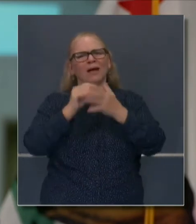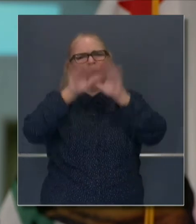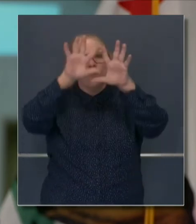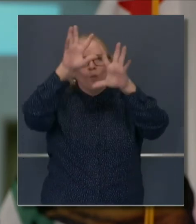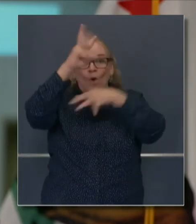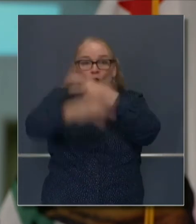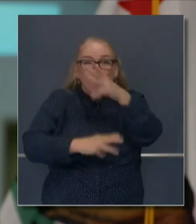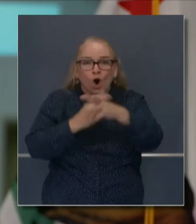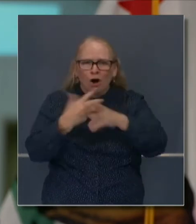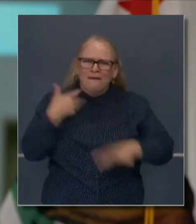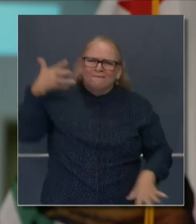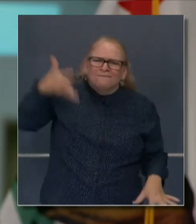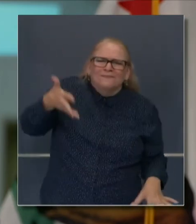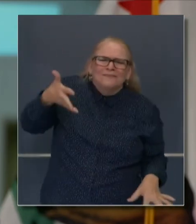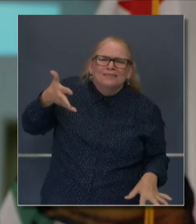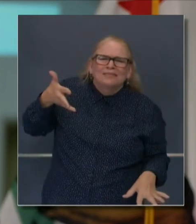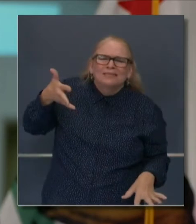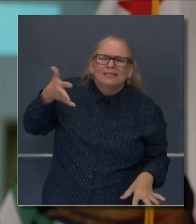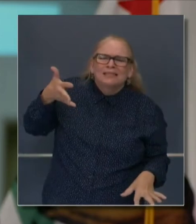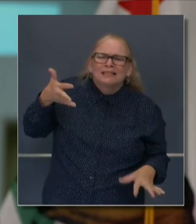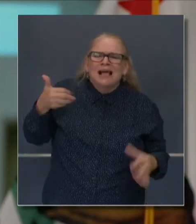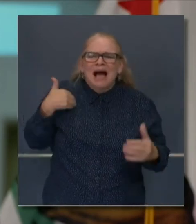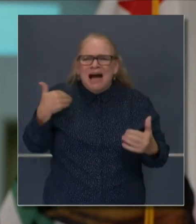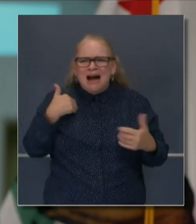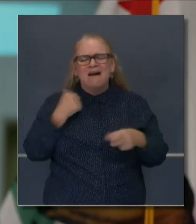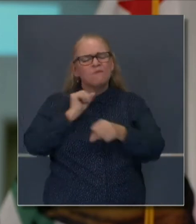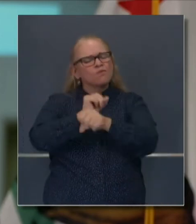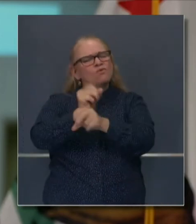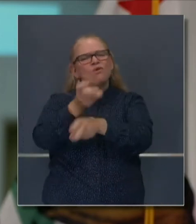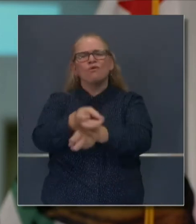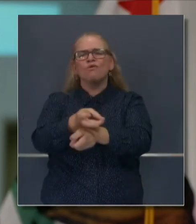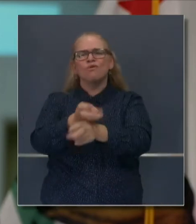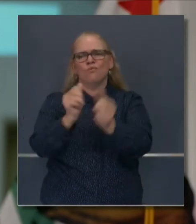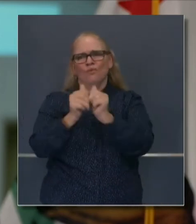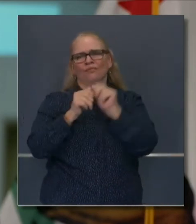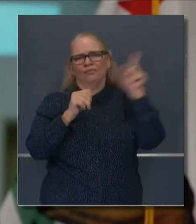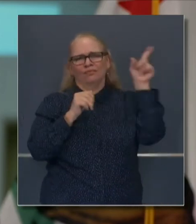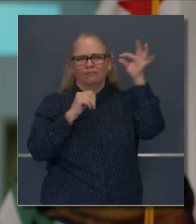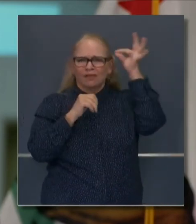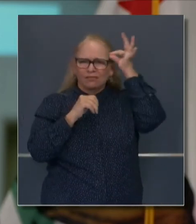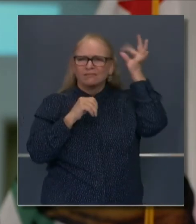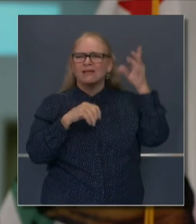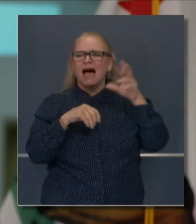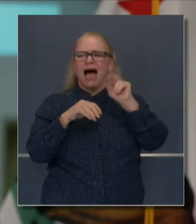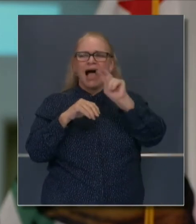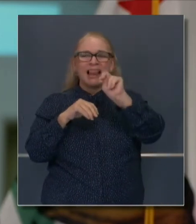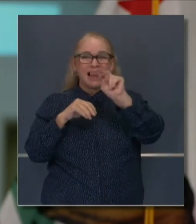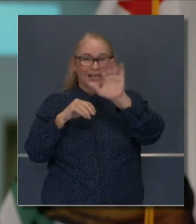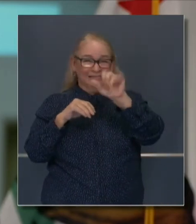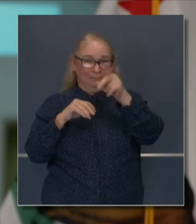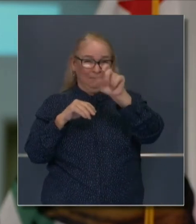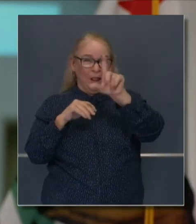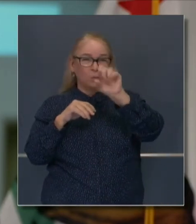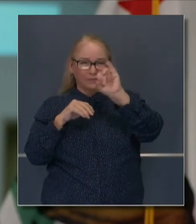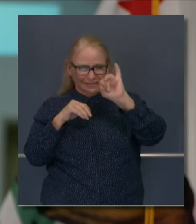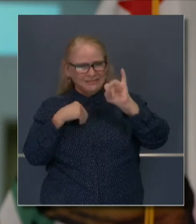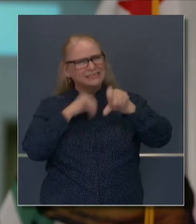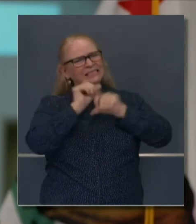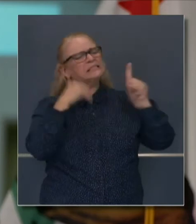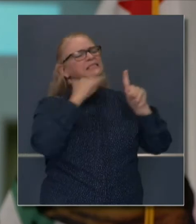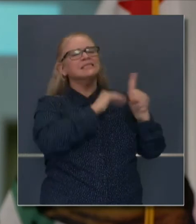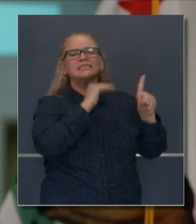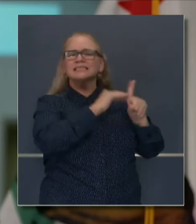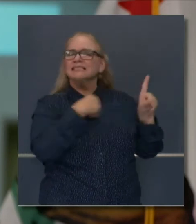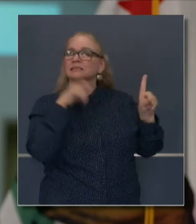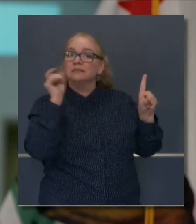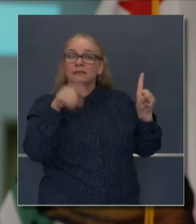active, working with Speaker Nancy Pelosi to make the case anew, as we've made the case for many, many months about